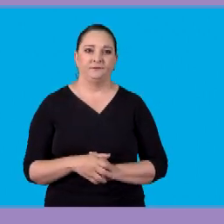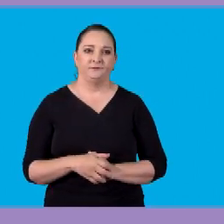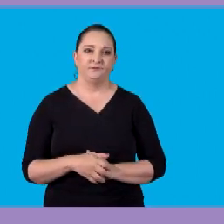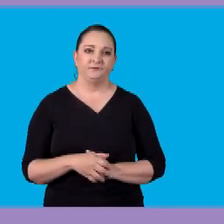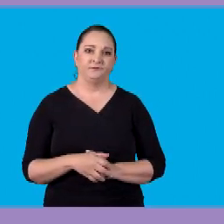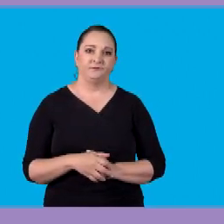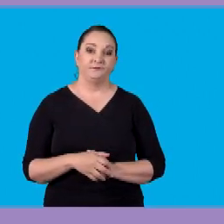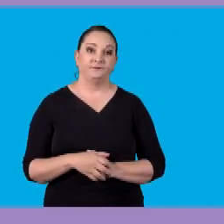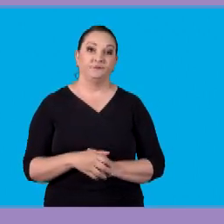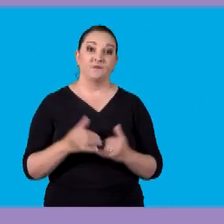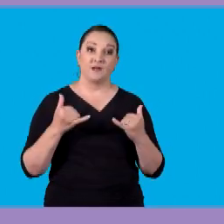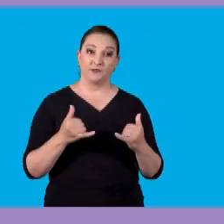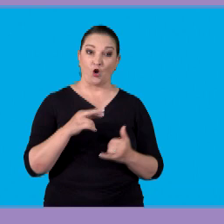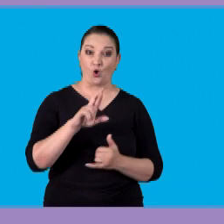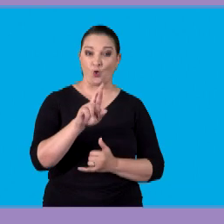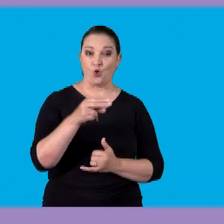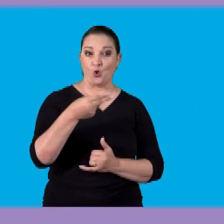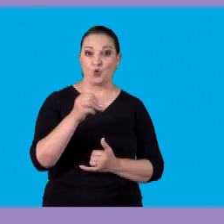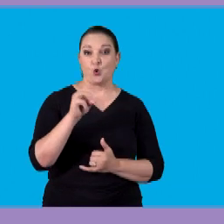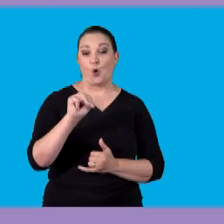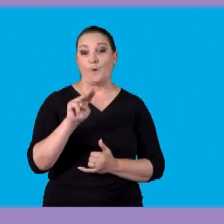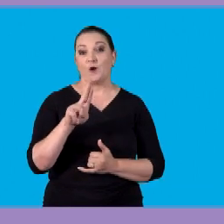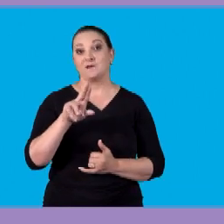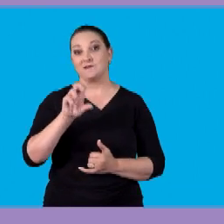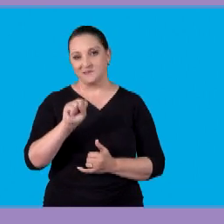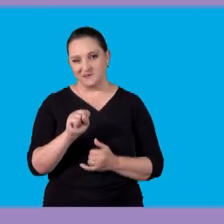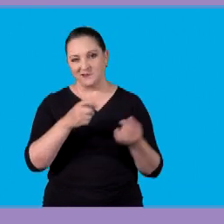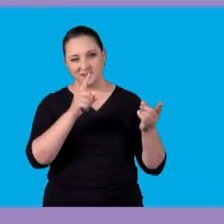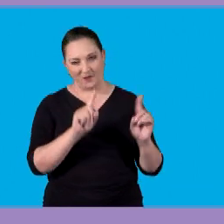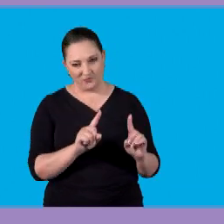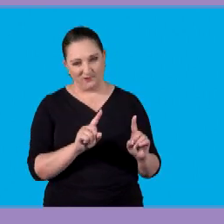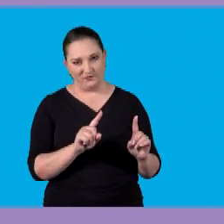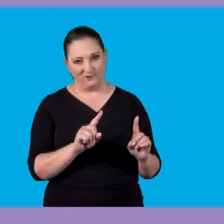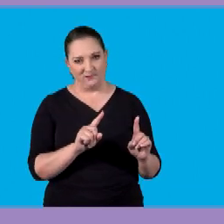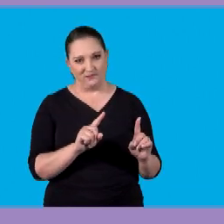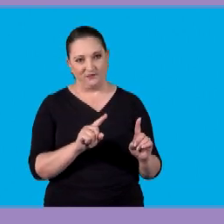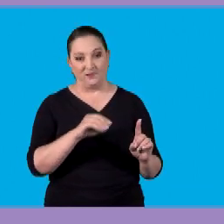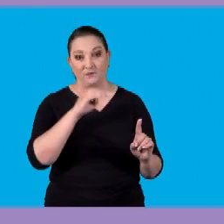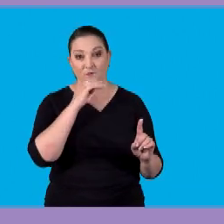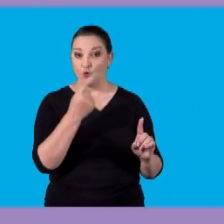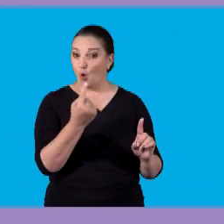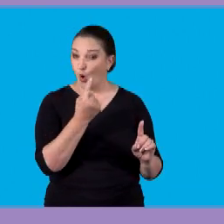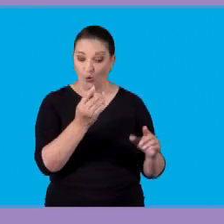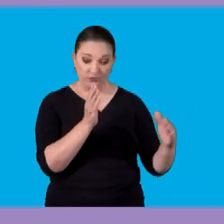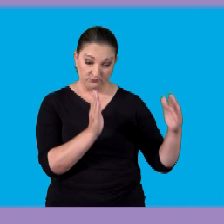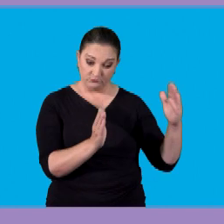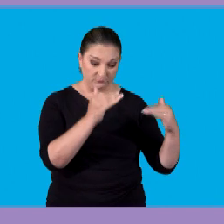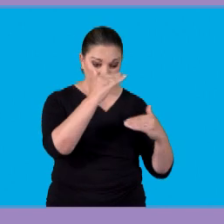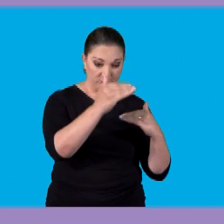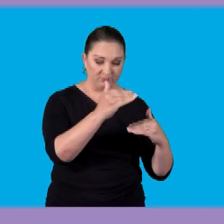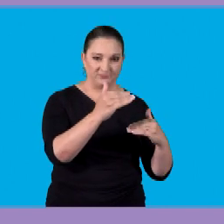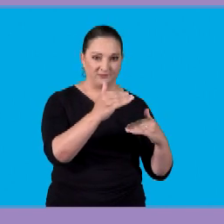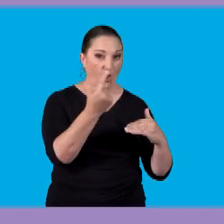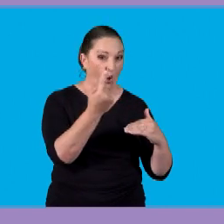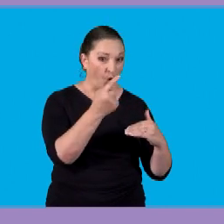MN. But because a rhombus is a special parallelogram, not only are the opposite sides